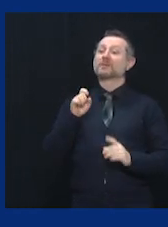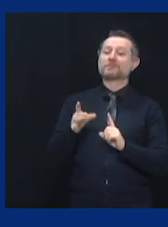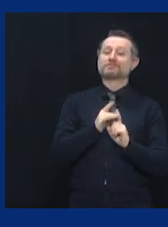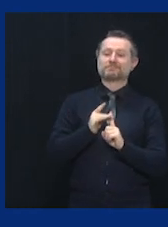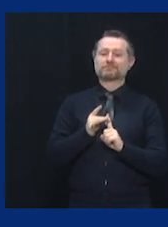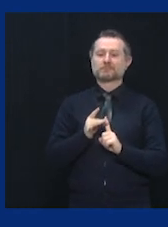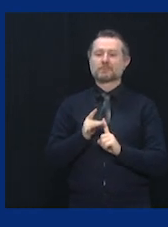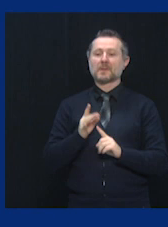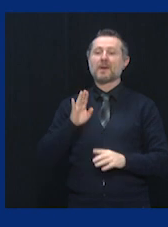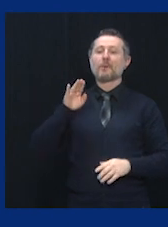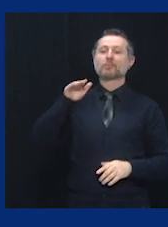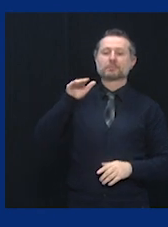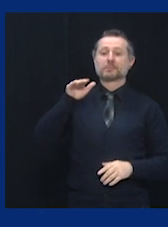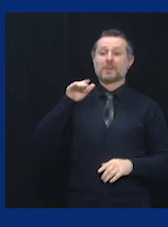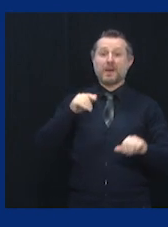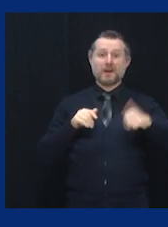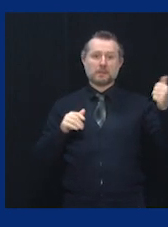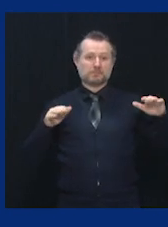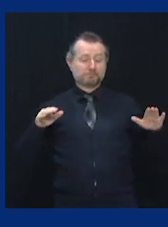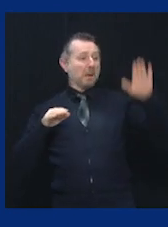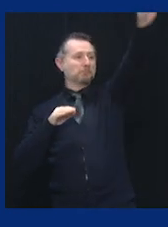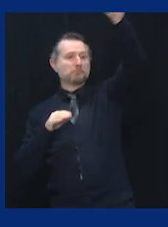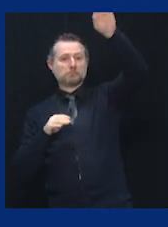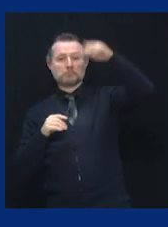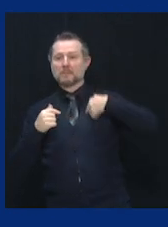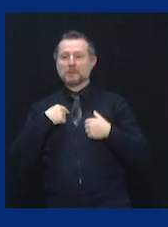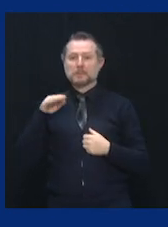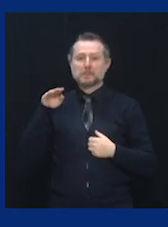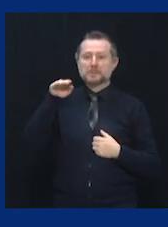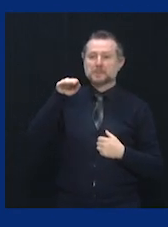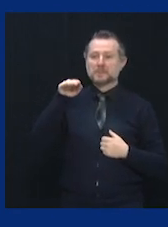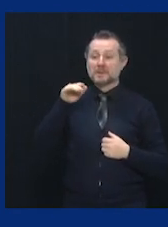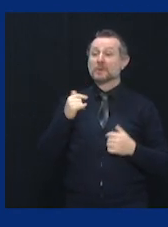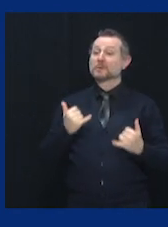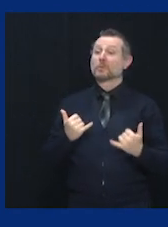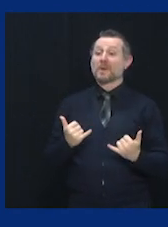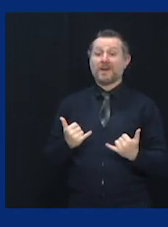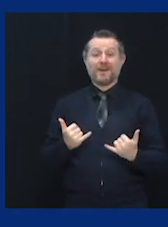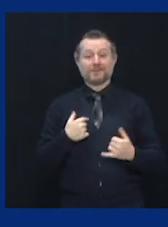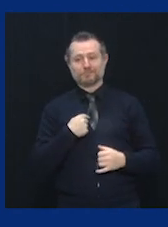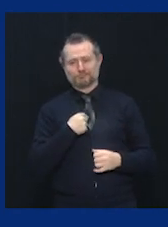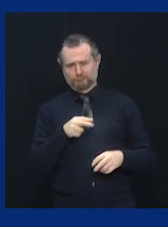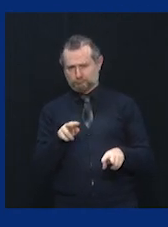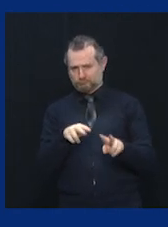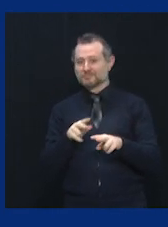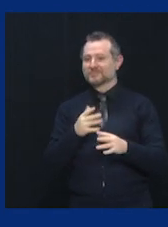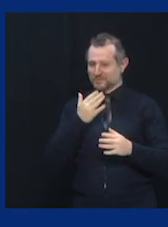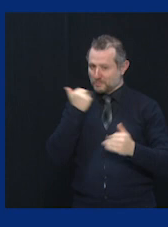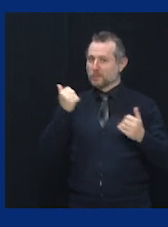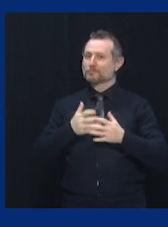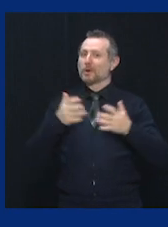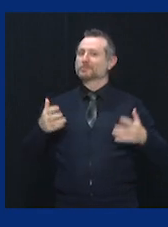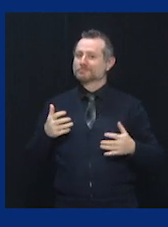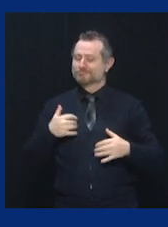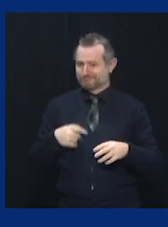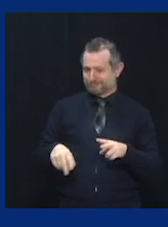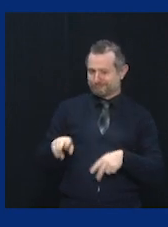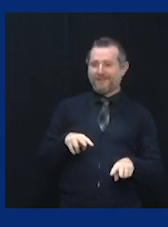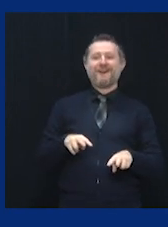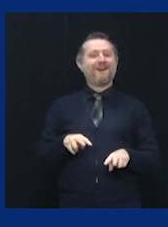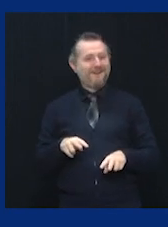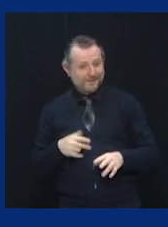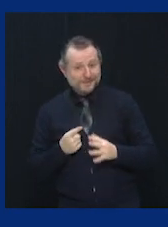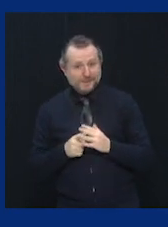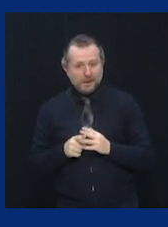states. But I think we're at a new place now, and we can start to adjust that valve and start to open